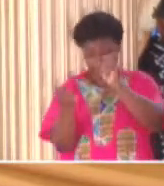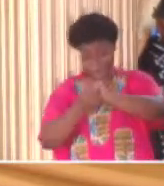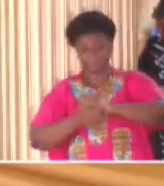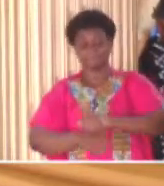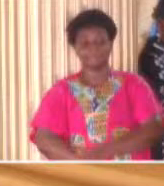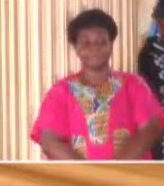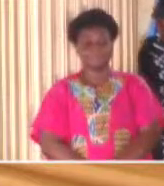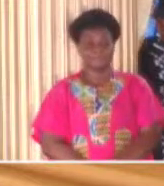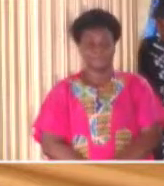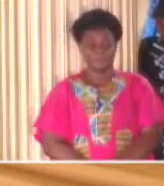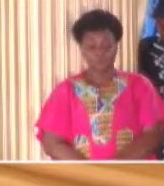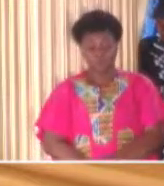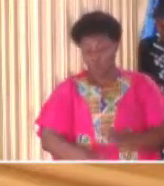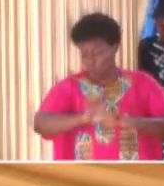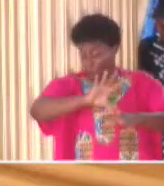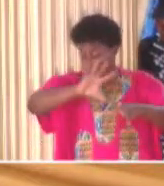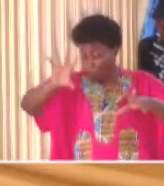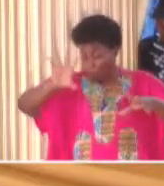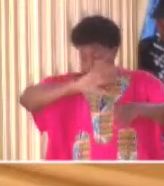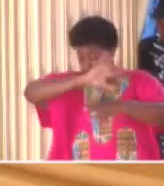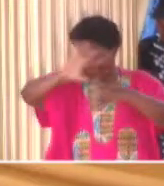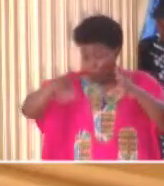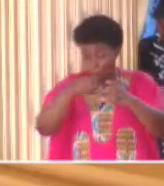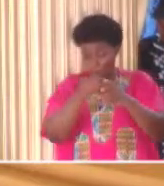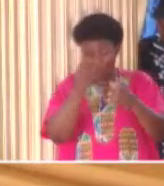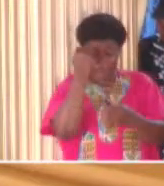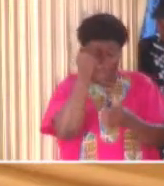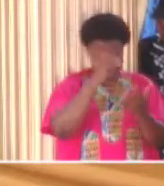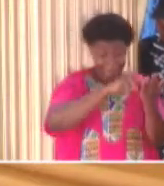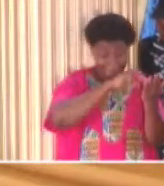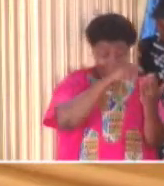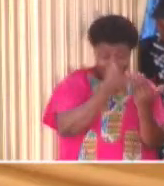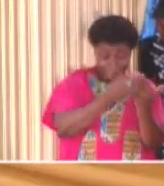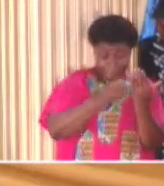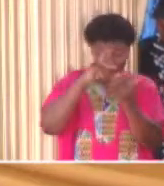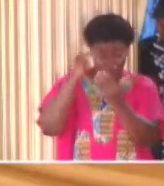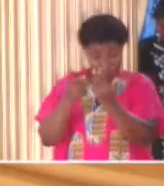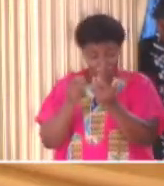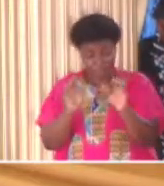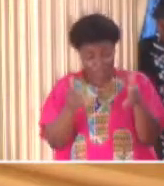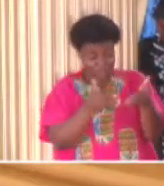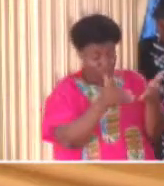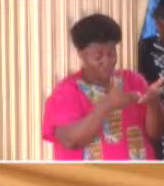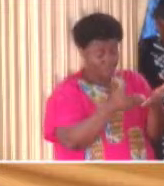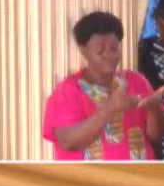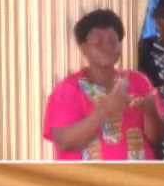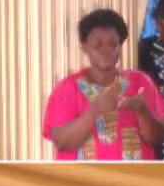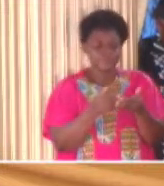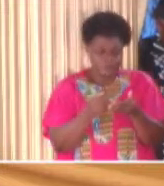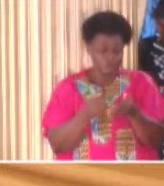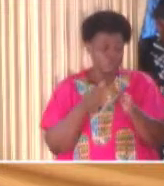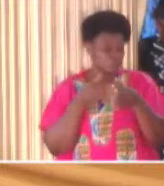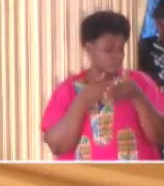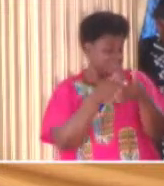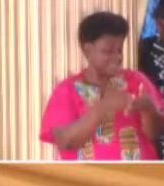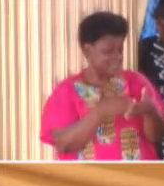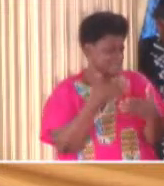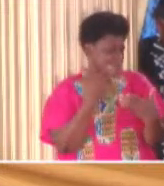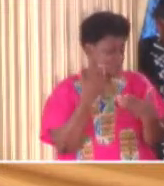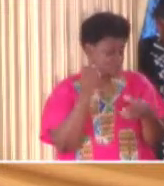All of the initiatives introduced so far would contribute to the creation of